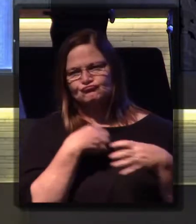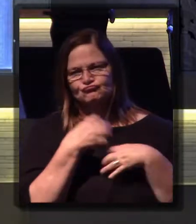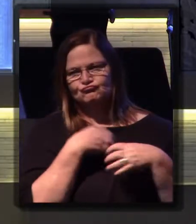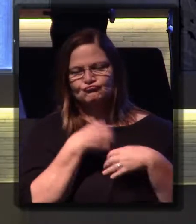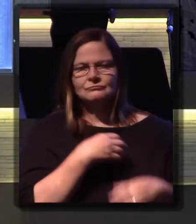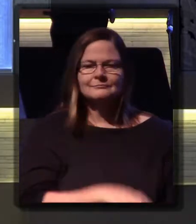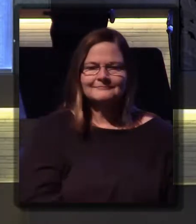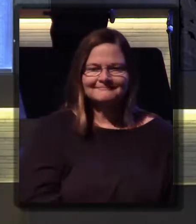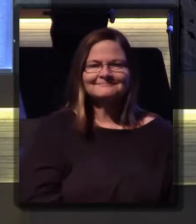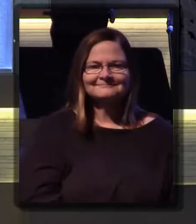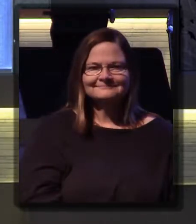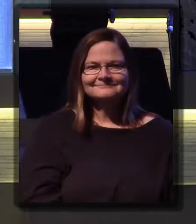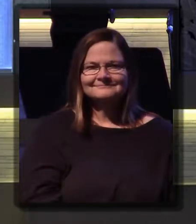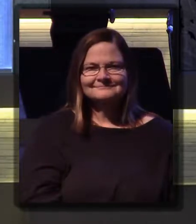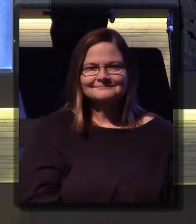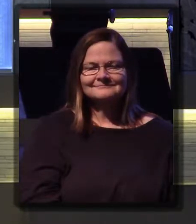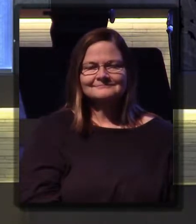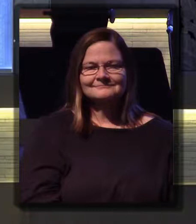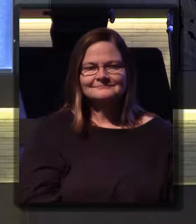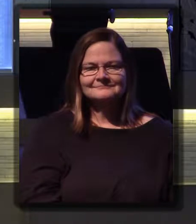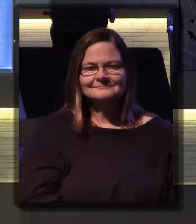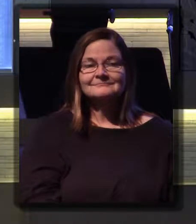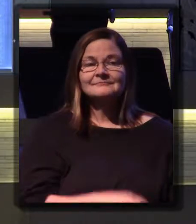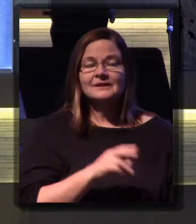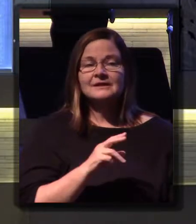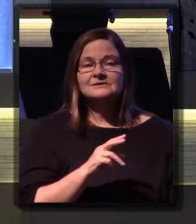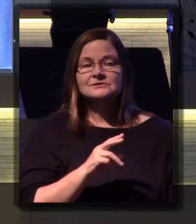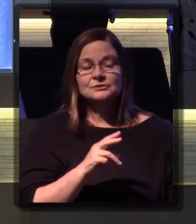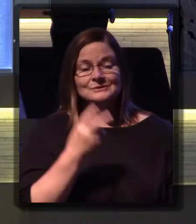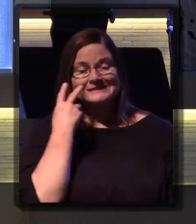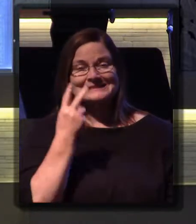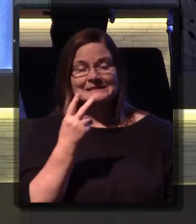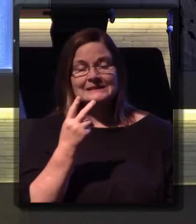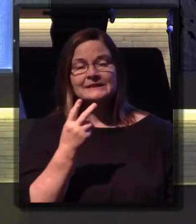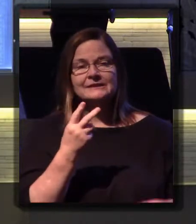the, you know, constant complainer.